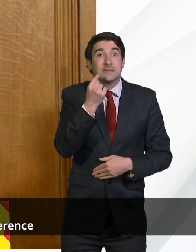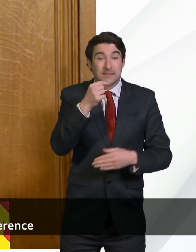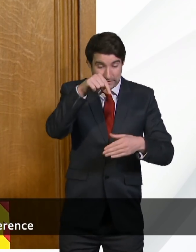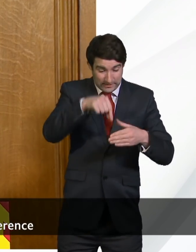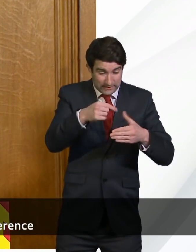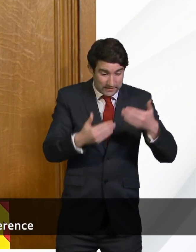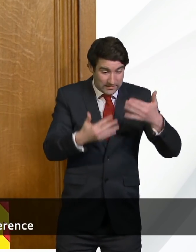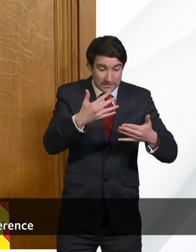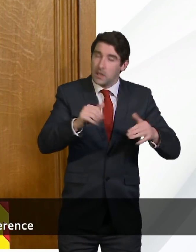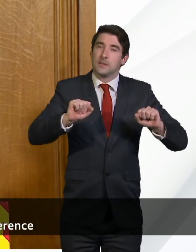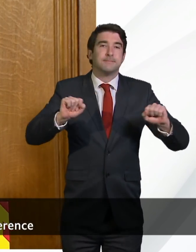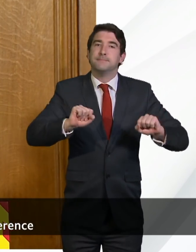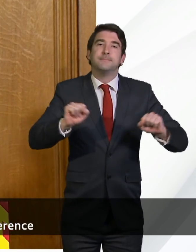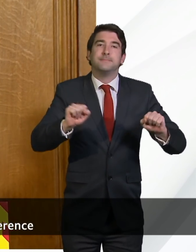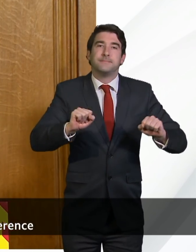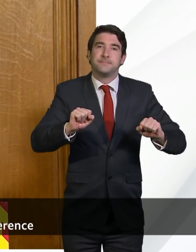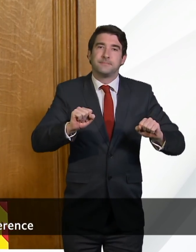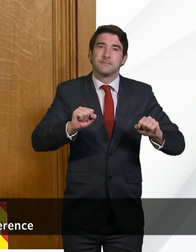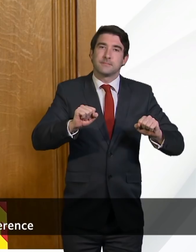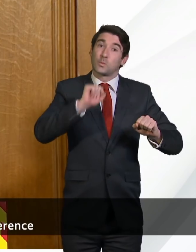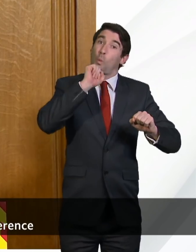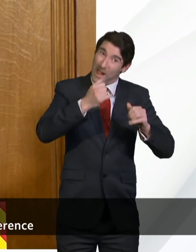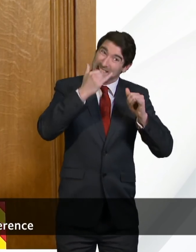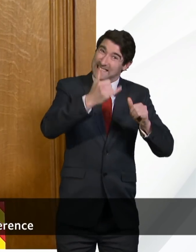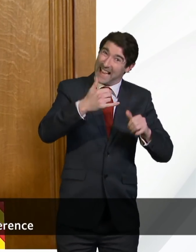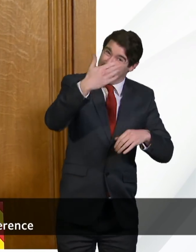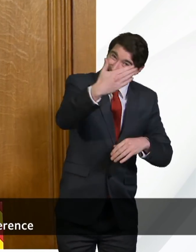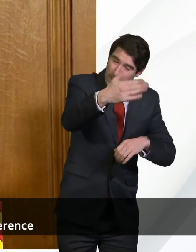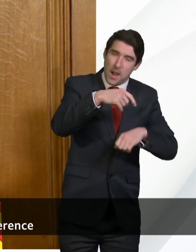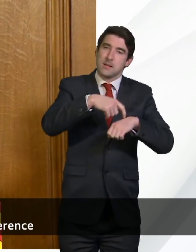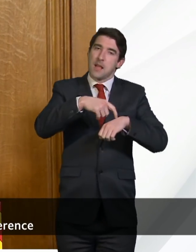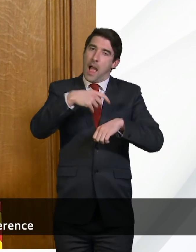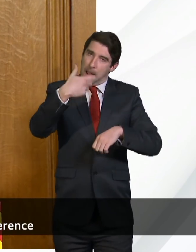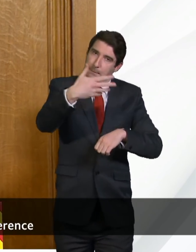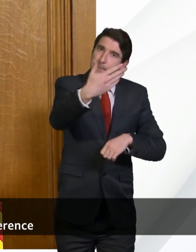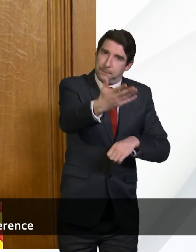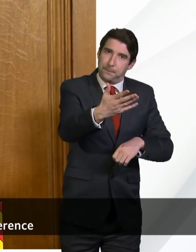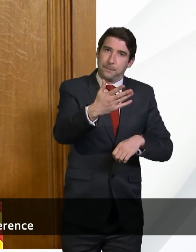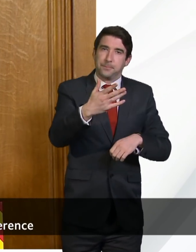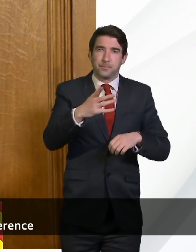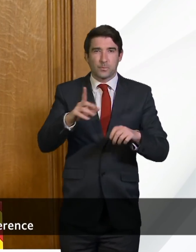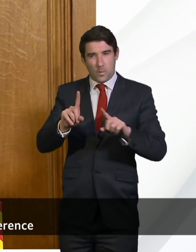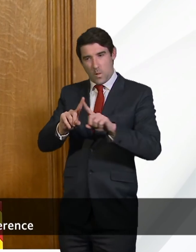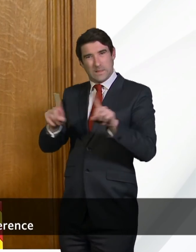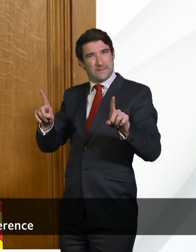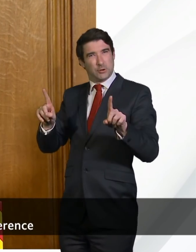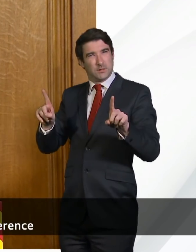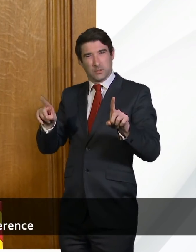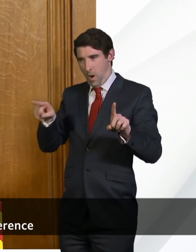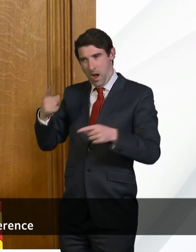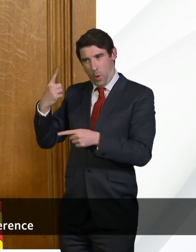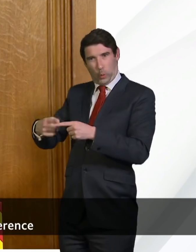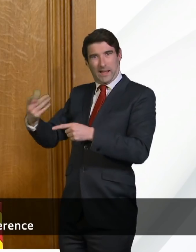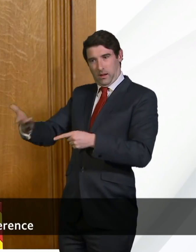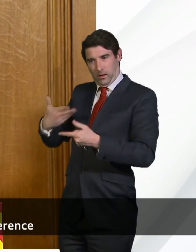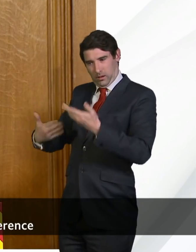But because it takes longer for the data to come in, it's always going to be a lag between those two amounts, which makes the